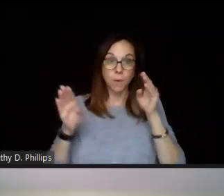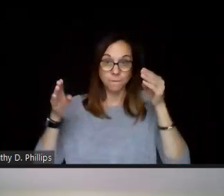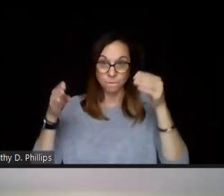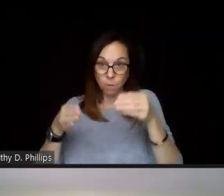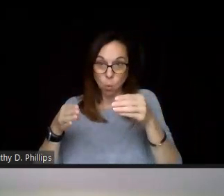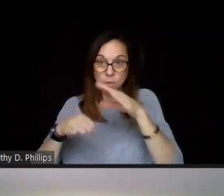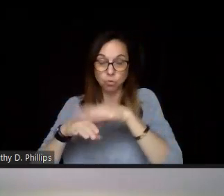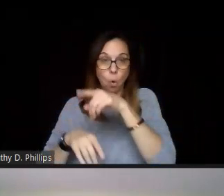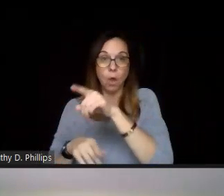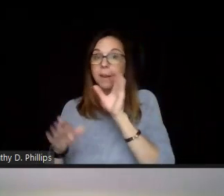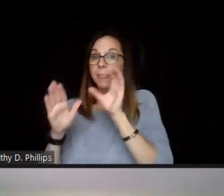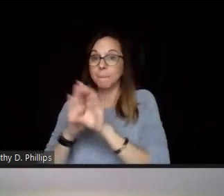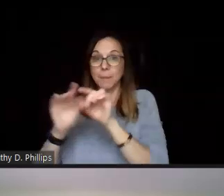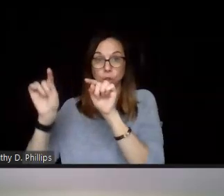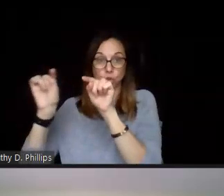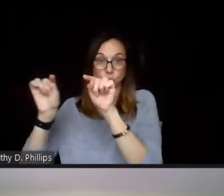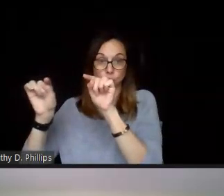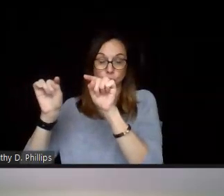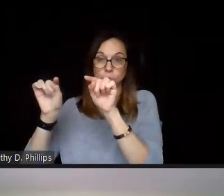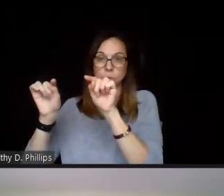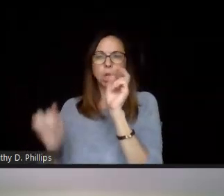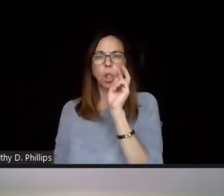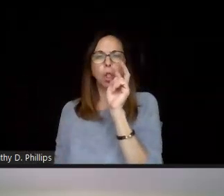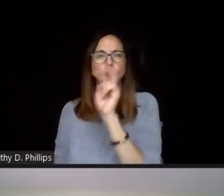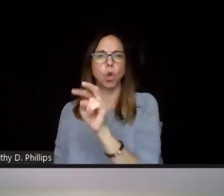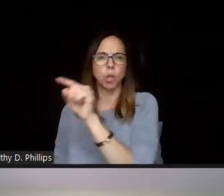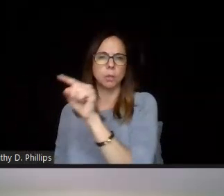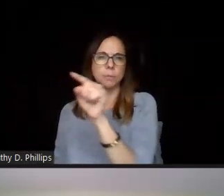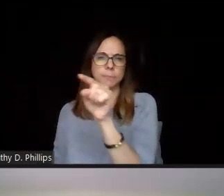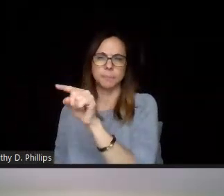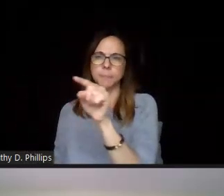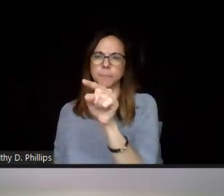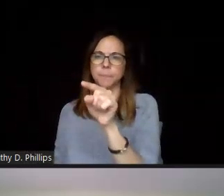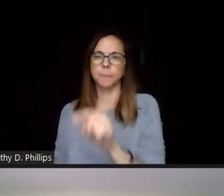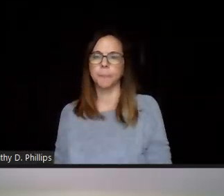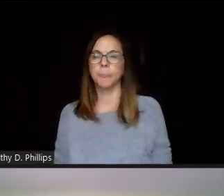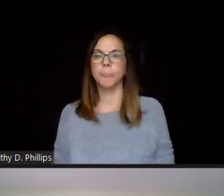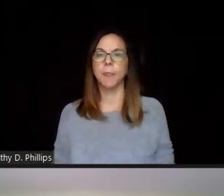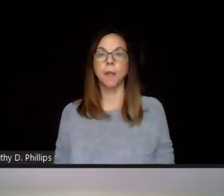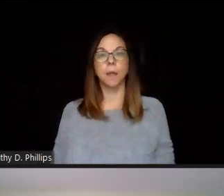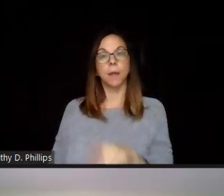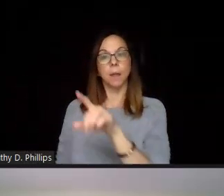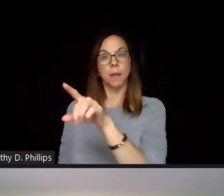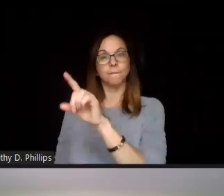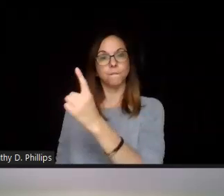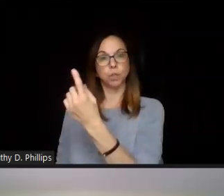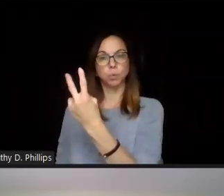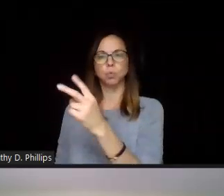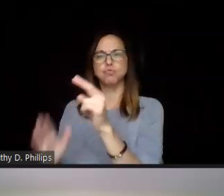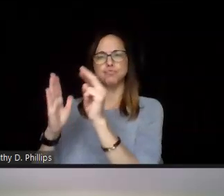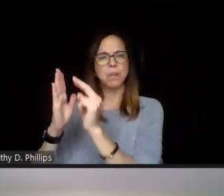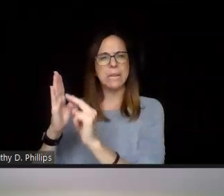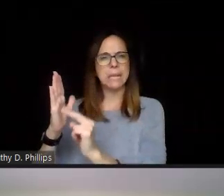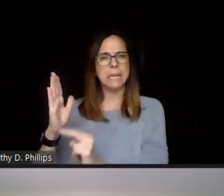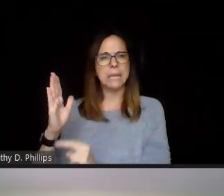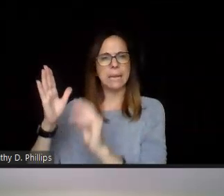in on those first 2 pictures, take a look at these first 2 images. Read those